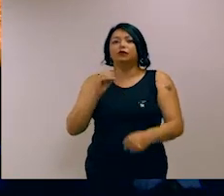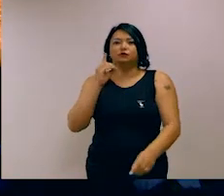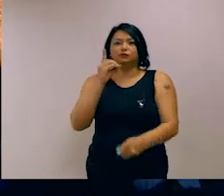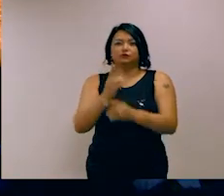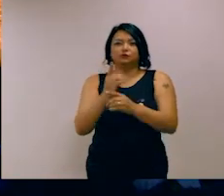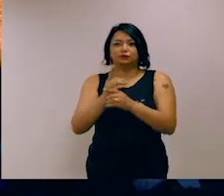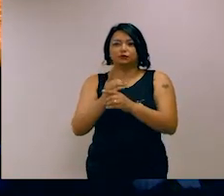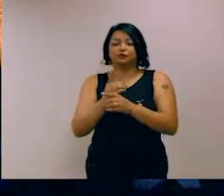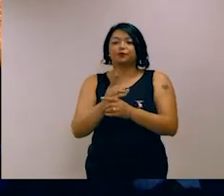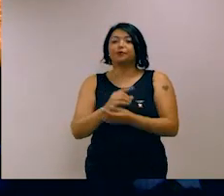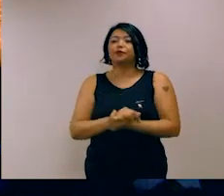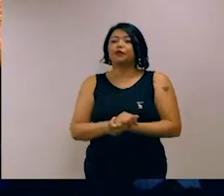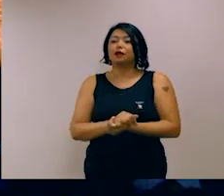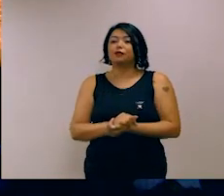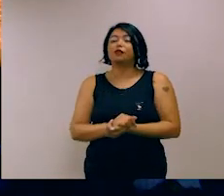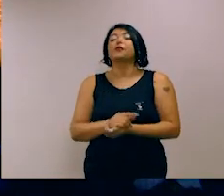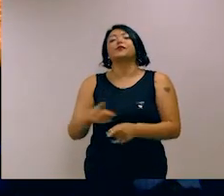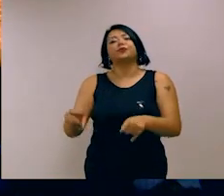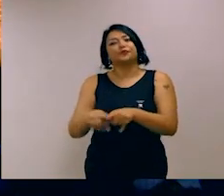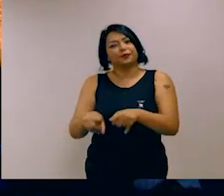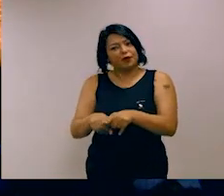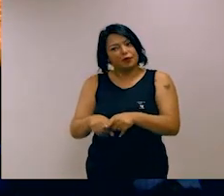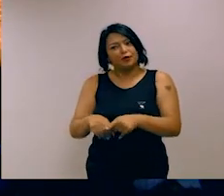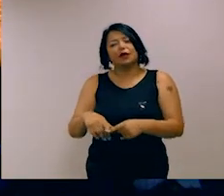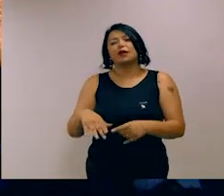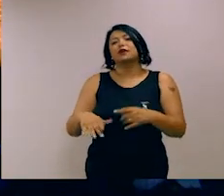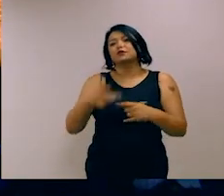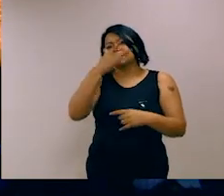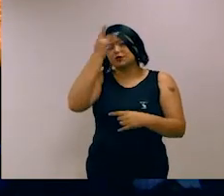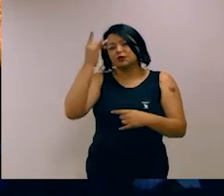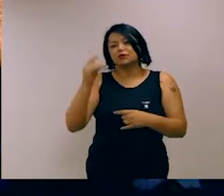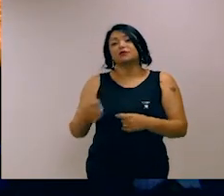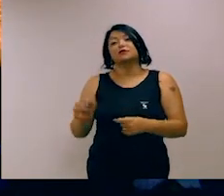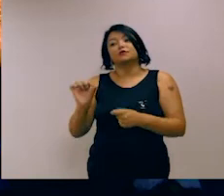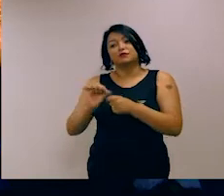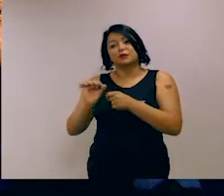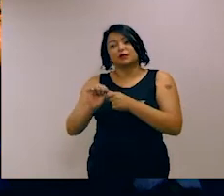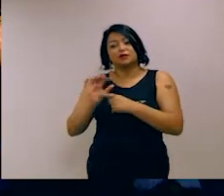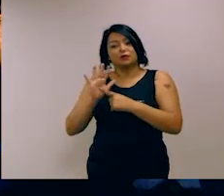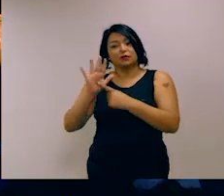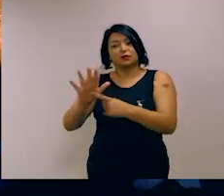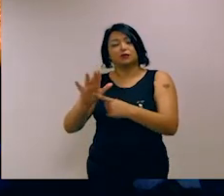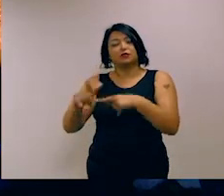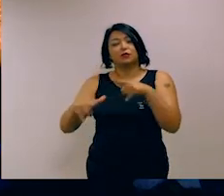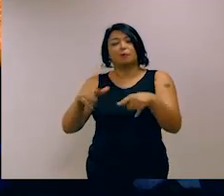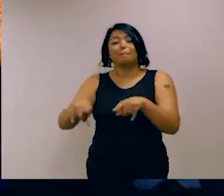this Congress. And for the ones who didn't have their presentation selected,